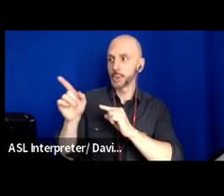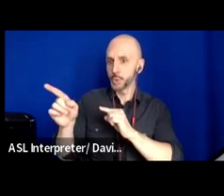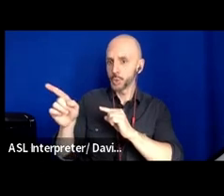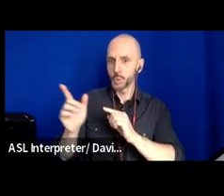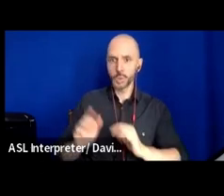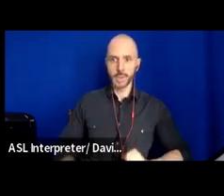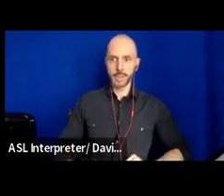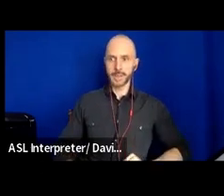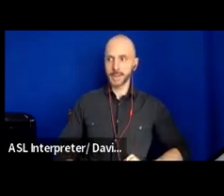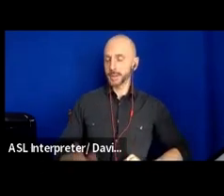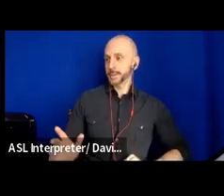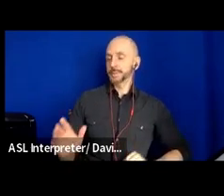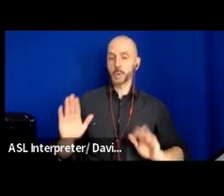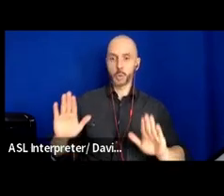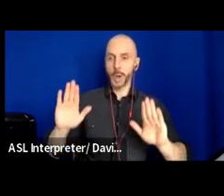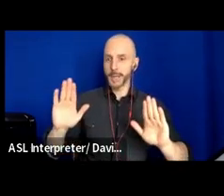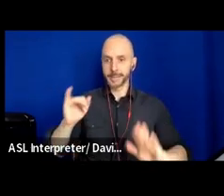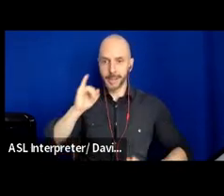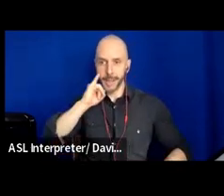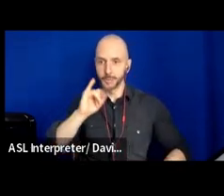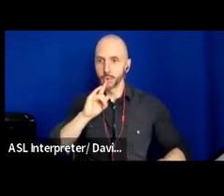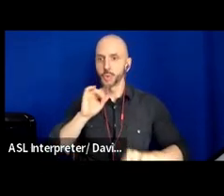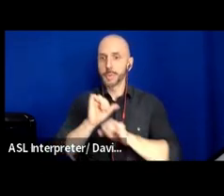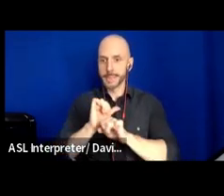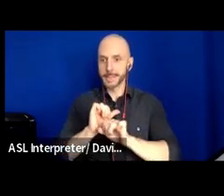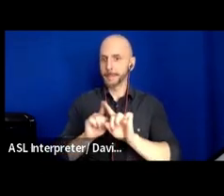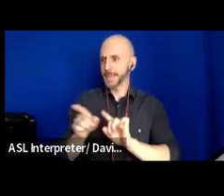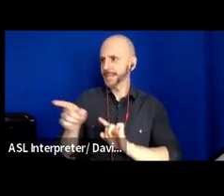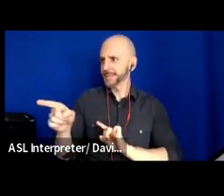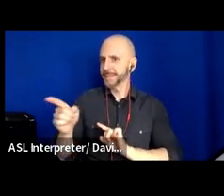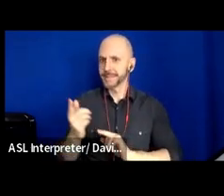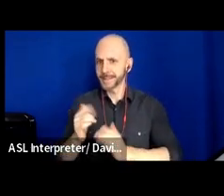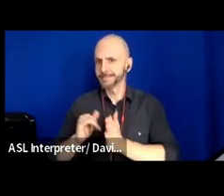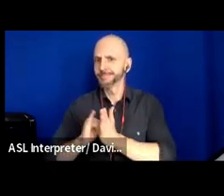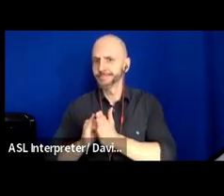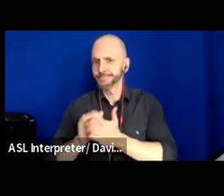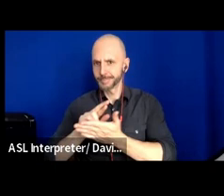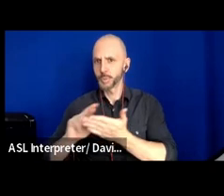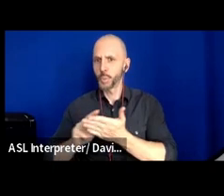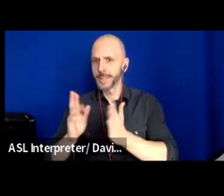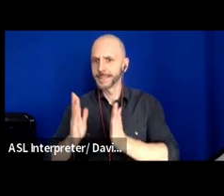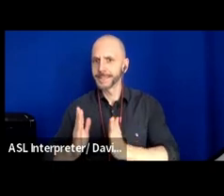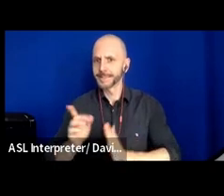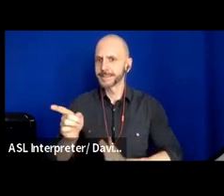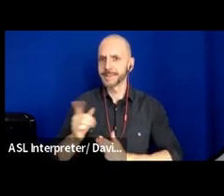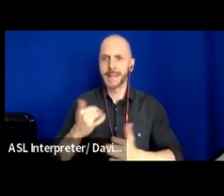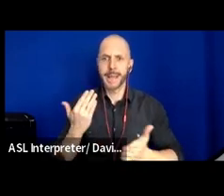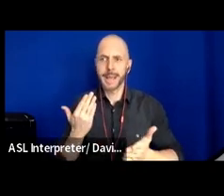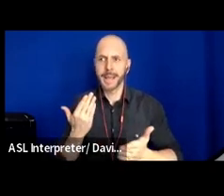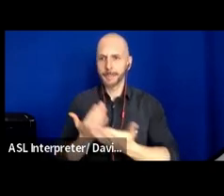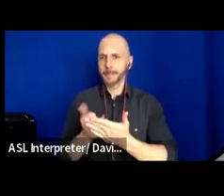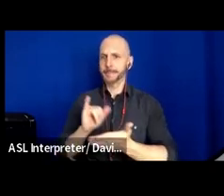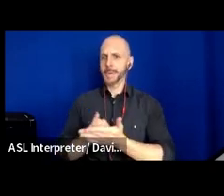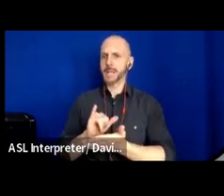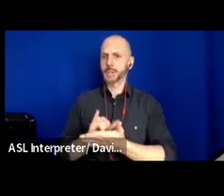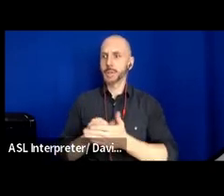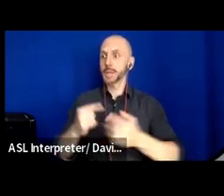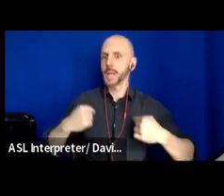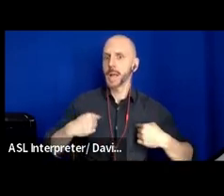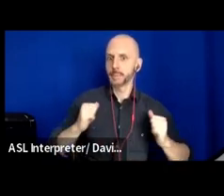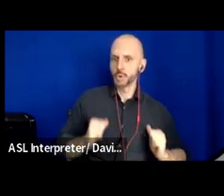these things. But all I can say is that I'm a work in progress. I keep working on it. But part of my staying open is that it might be